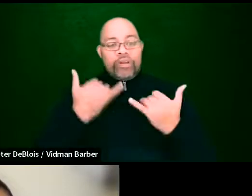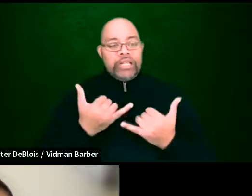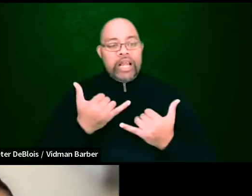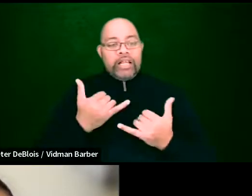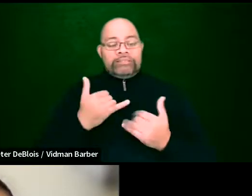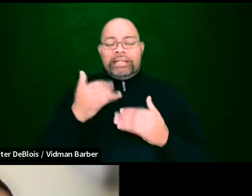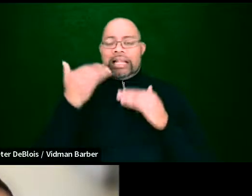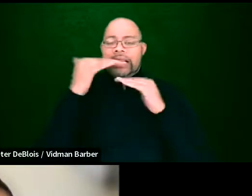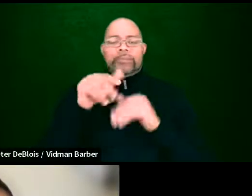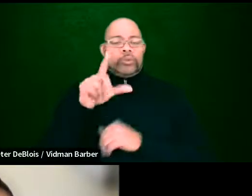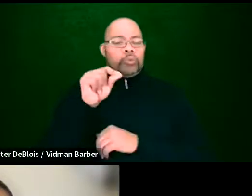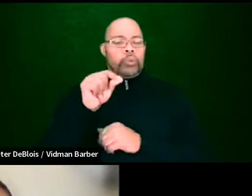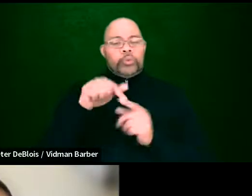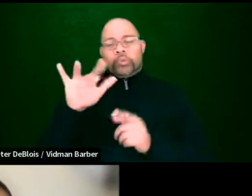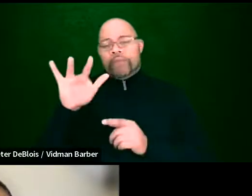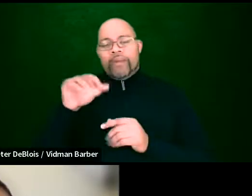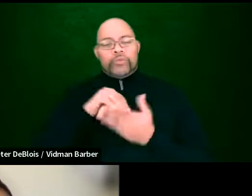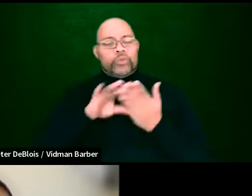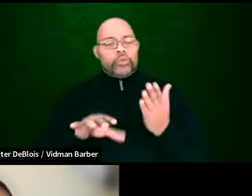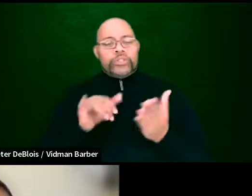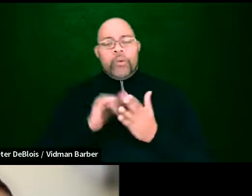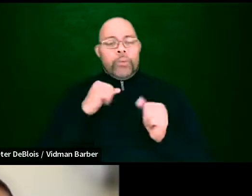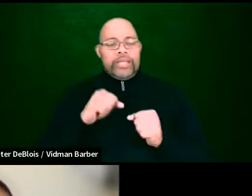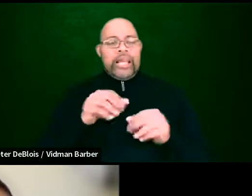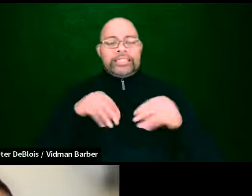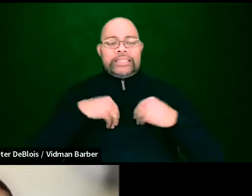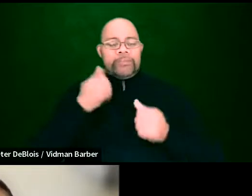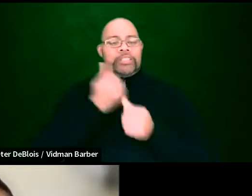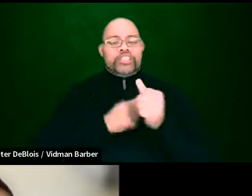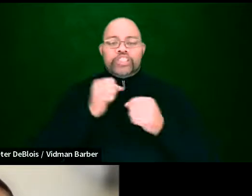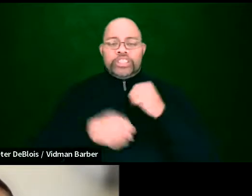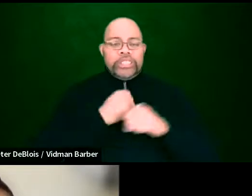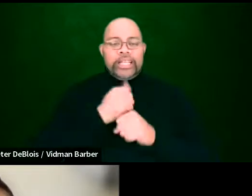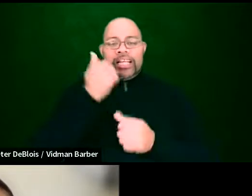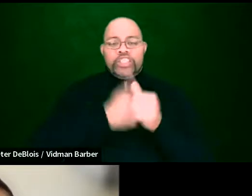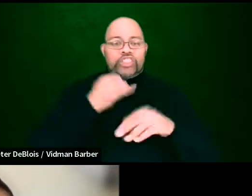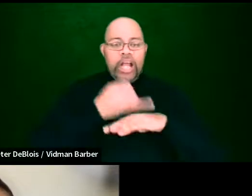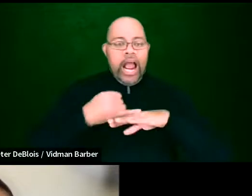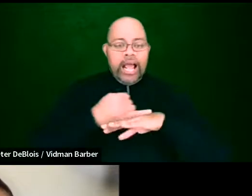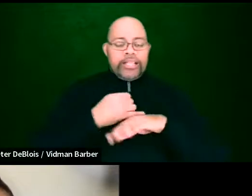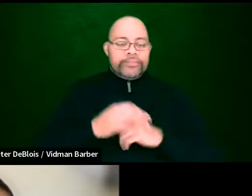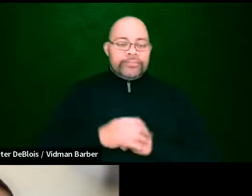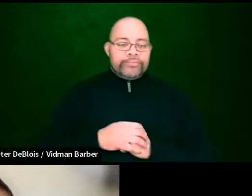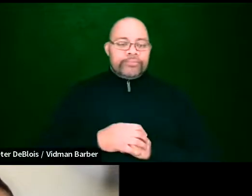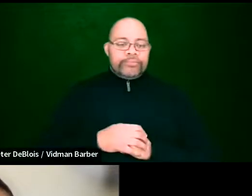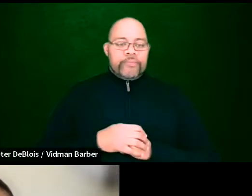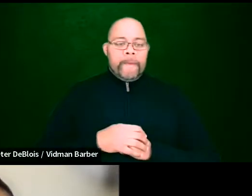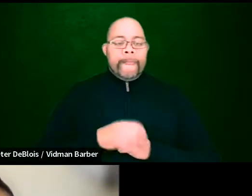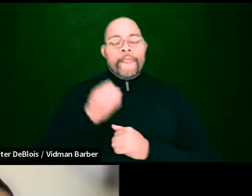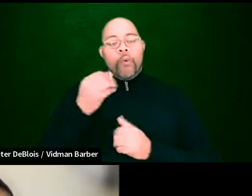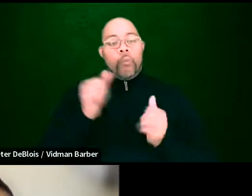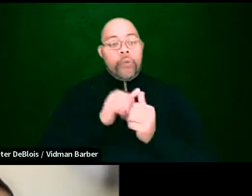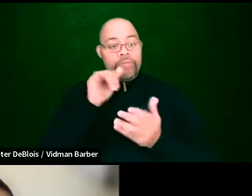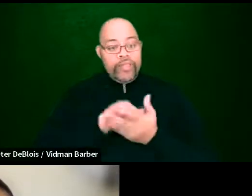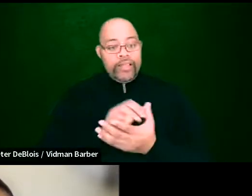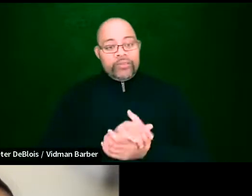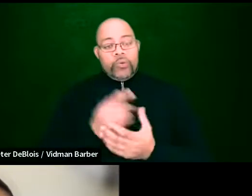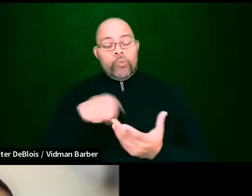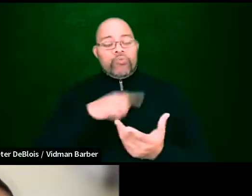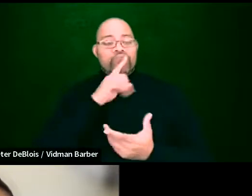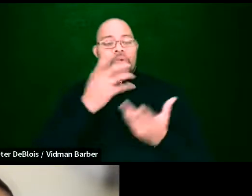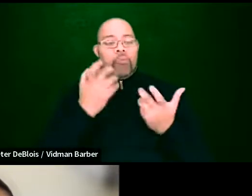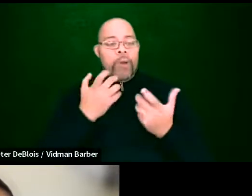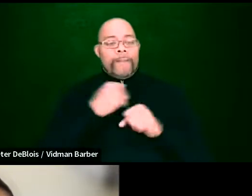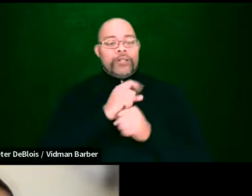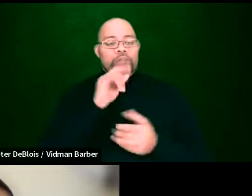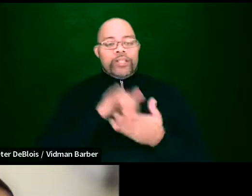cap is about 20 to 25 students that we can accept each year per island. And so with that, we really want to